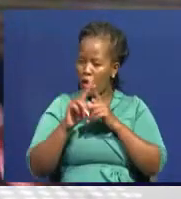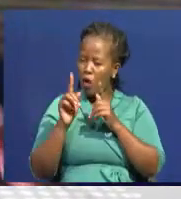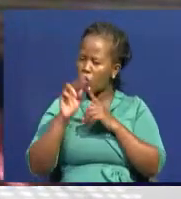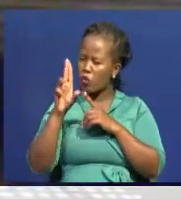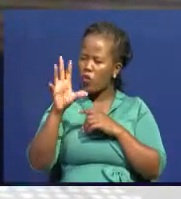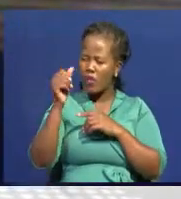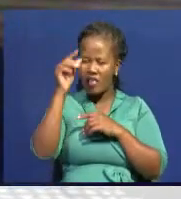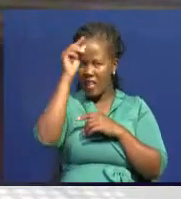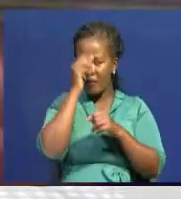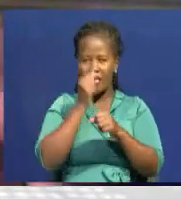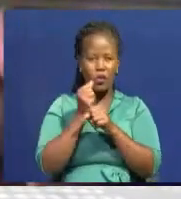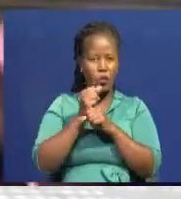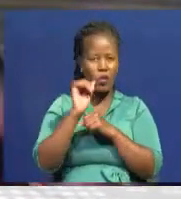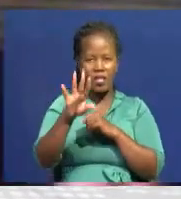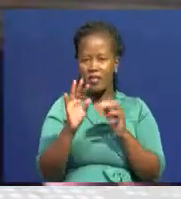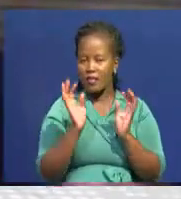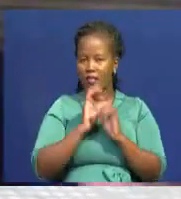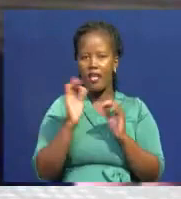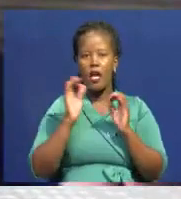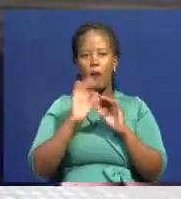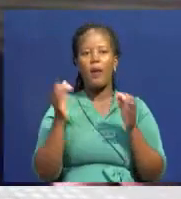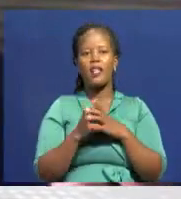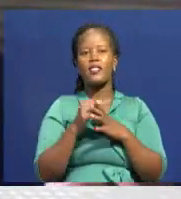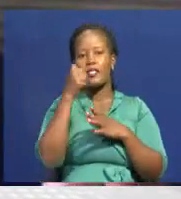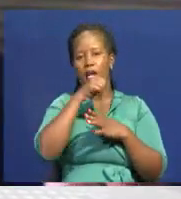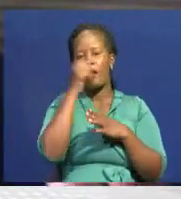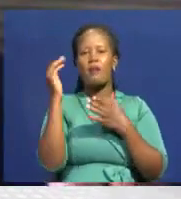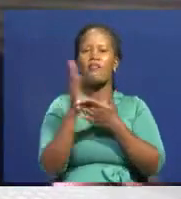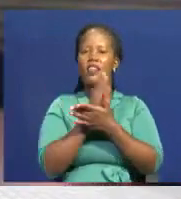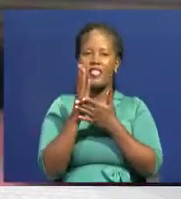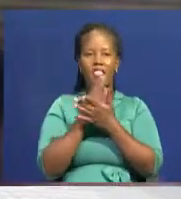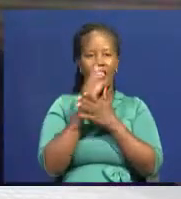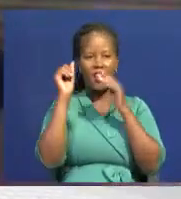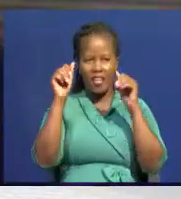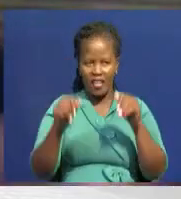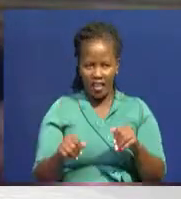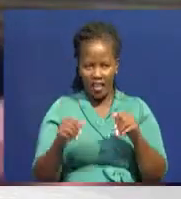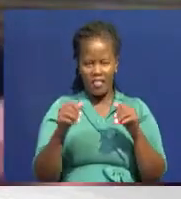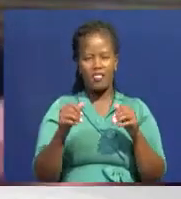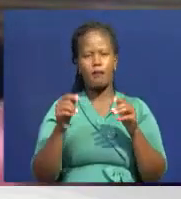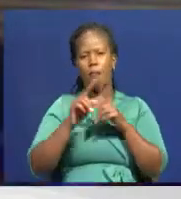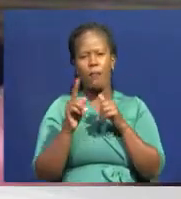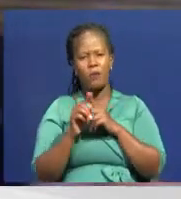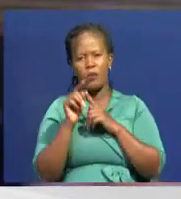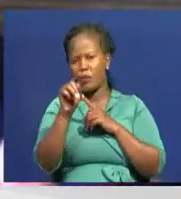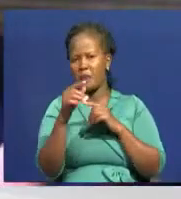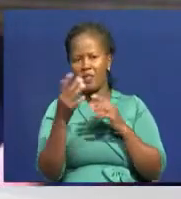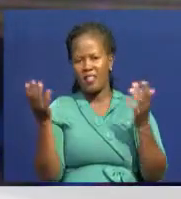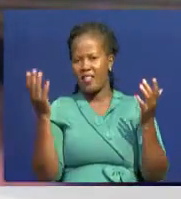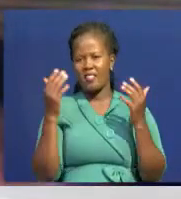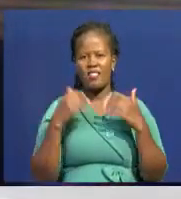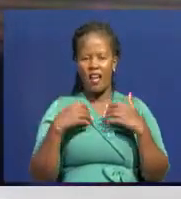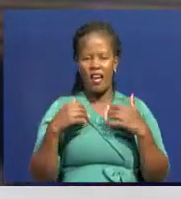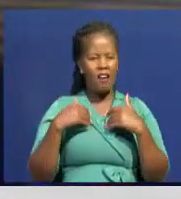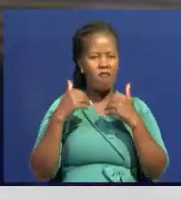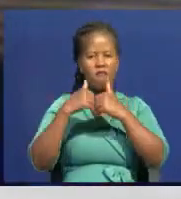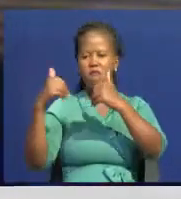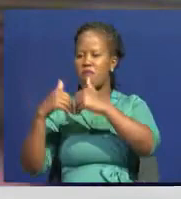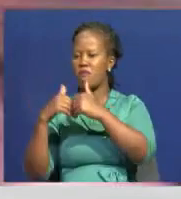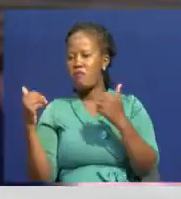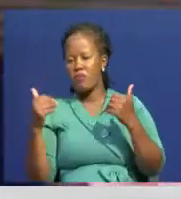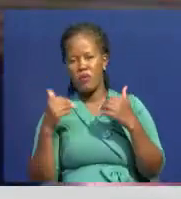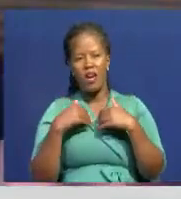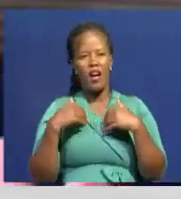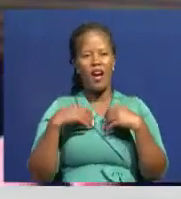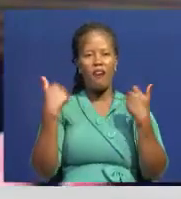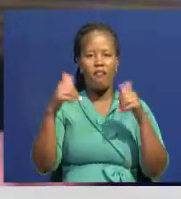these things. The private sector could do these things. The government, so long as the government puts together the regulations